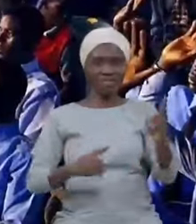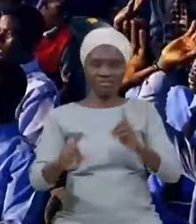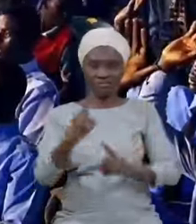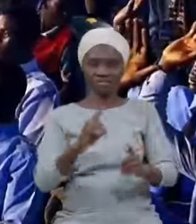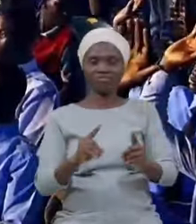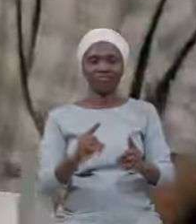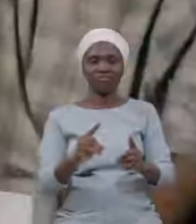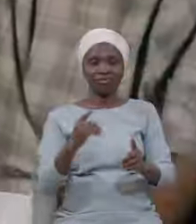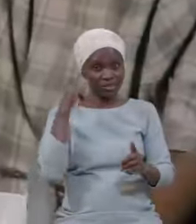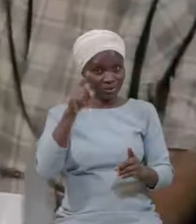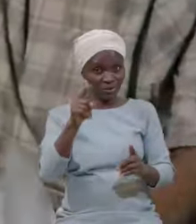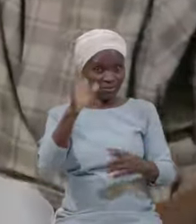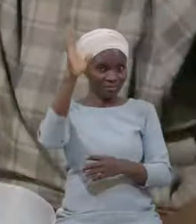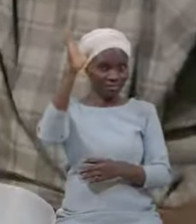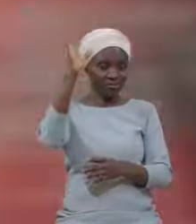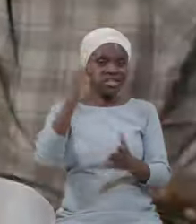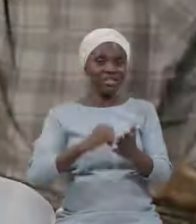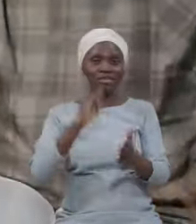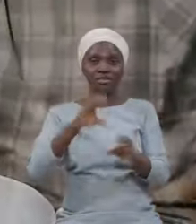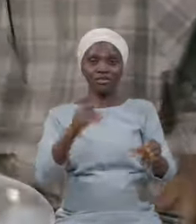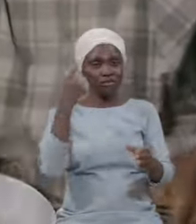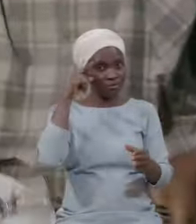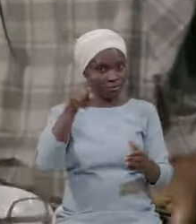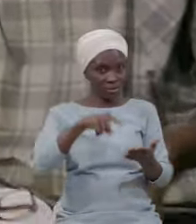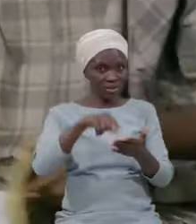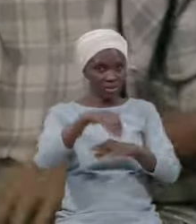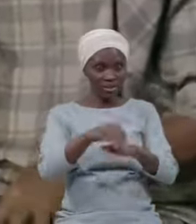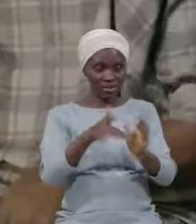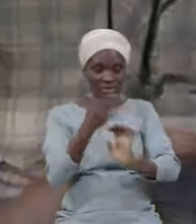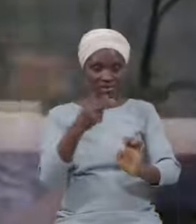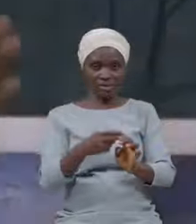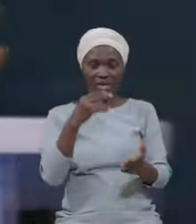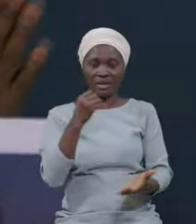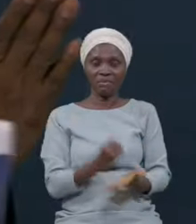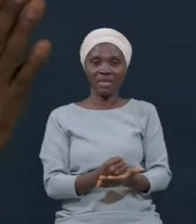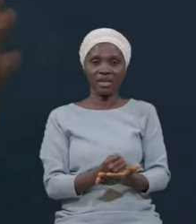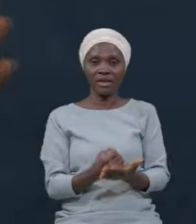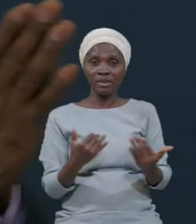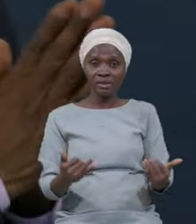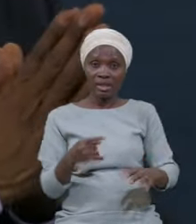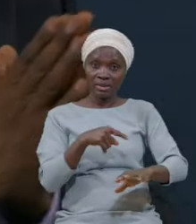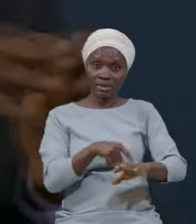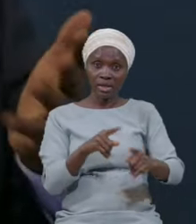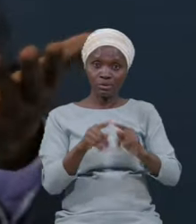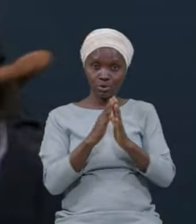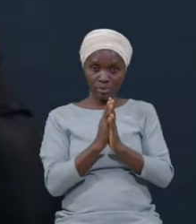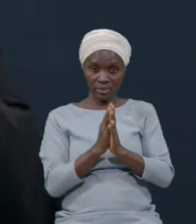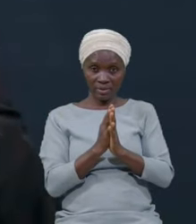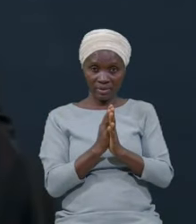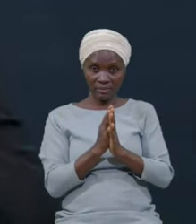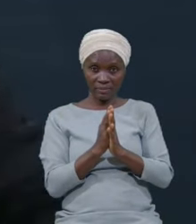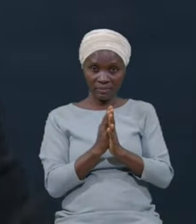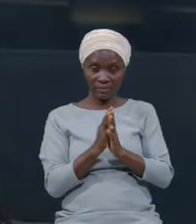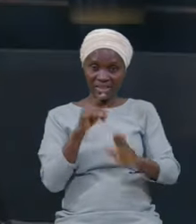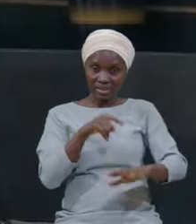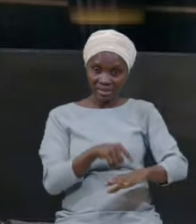tonight. It's bowed and eyes closed. It's bowed. And eyes closed. This day